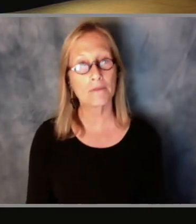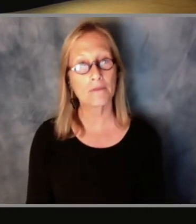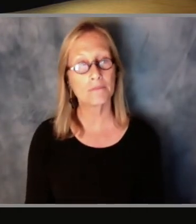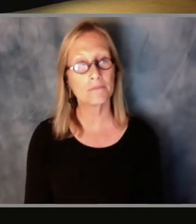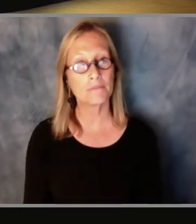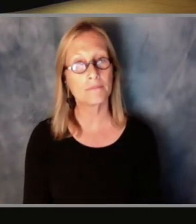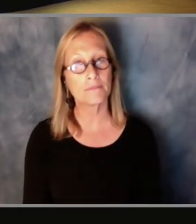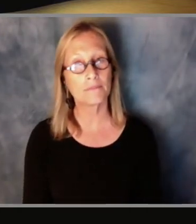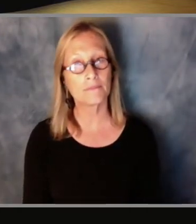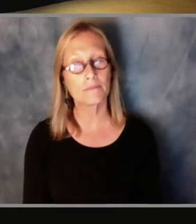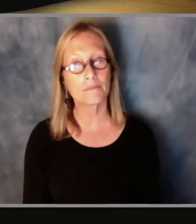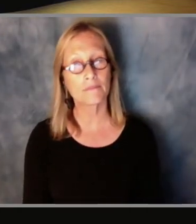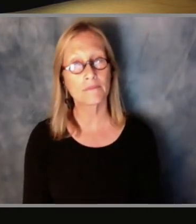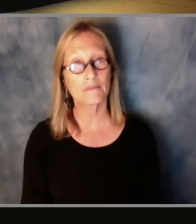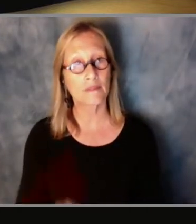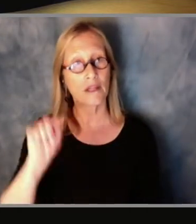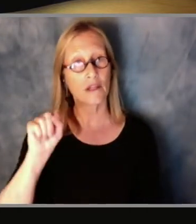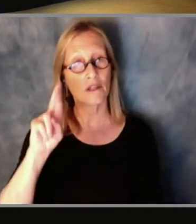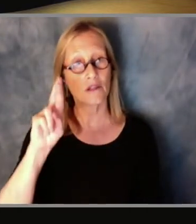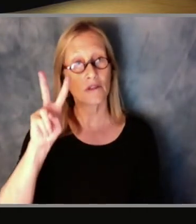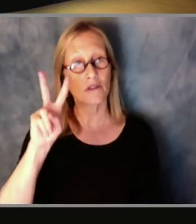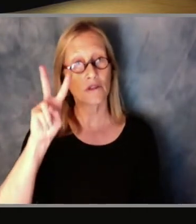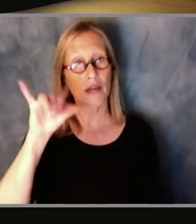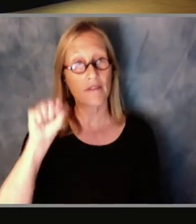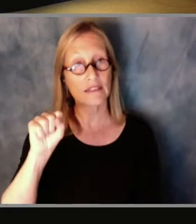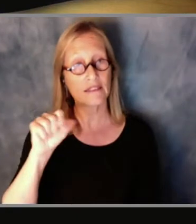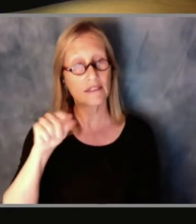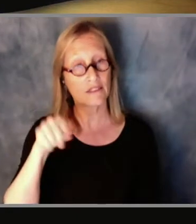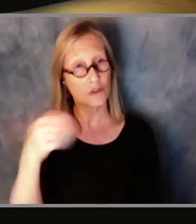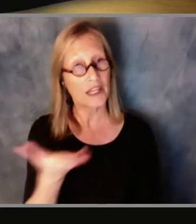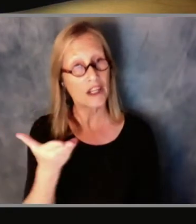Is Travis with it? Oh, wait.